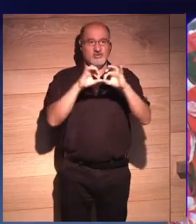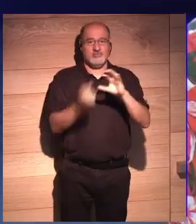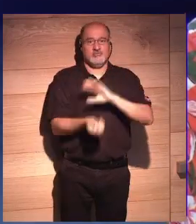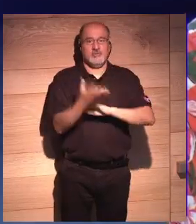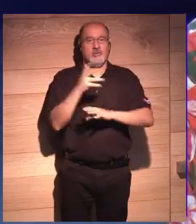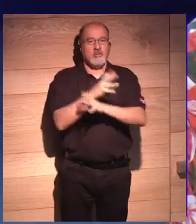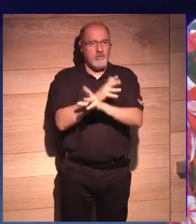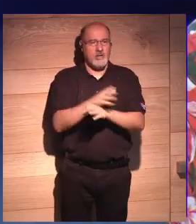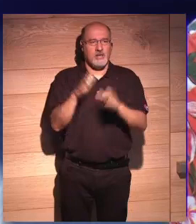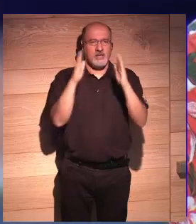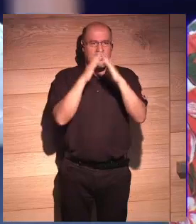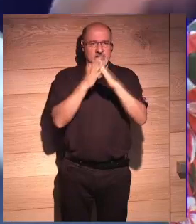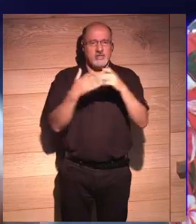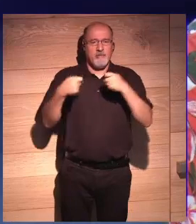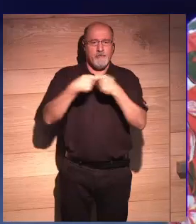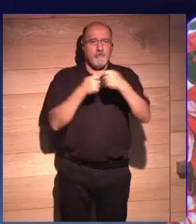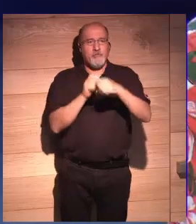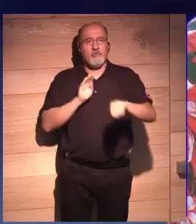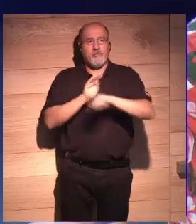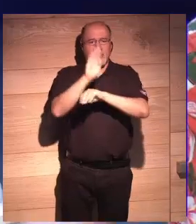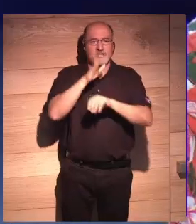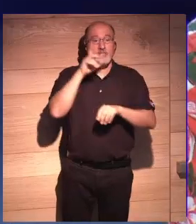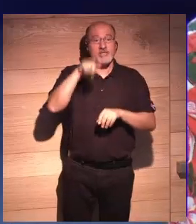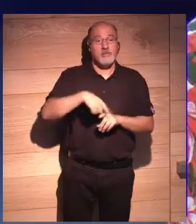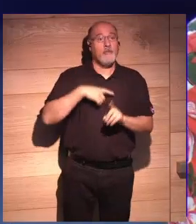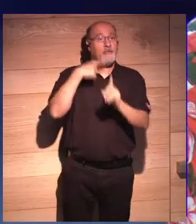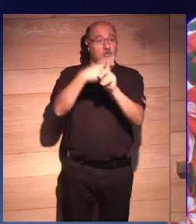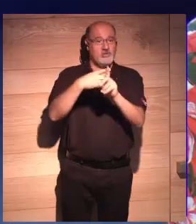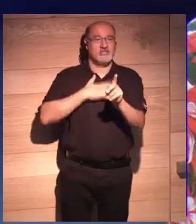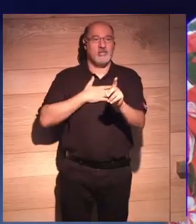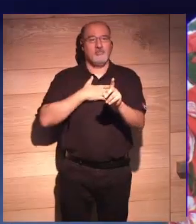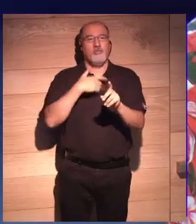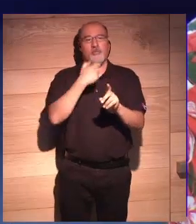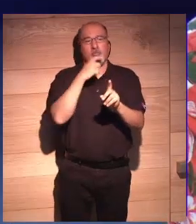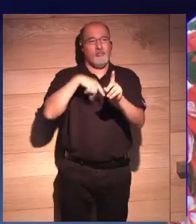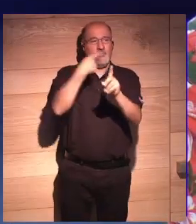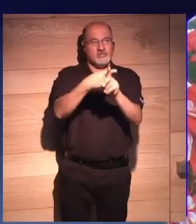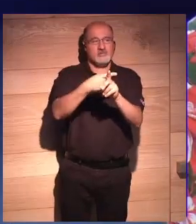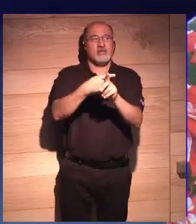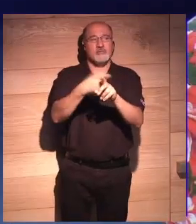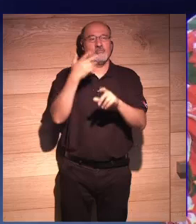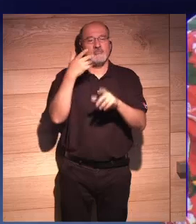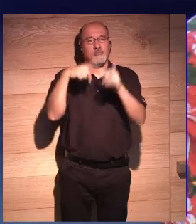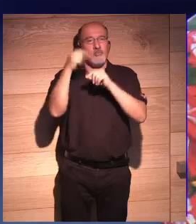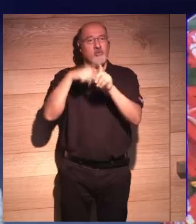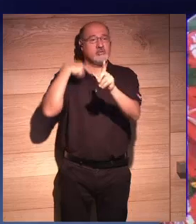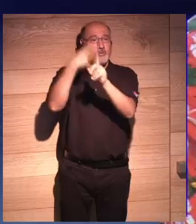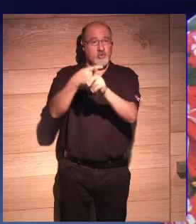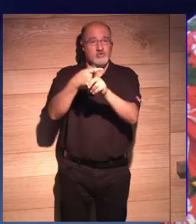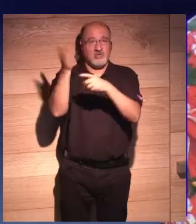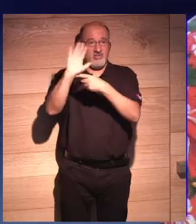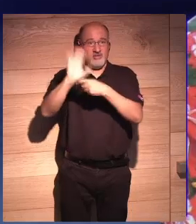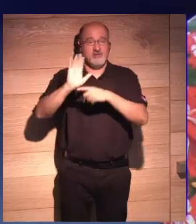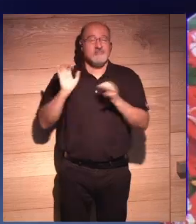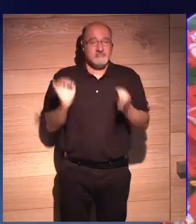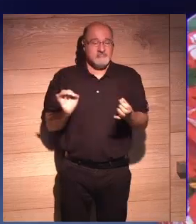to play at home with different that have to do with sponsorship, Movistar Plus, because luckily in Telefónica we have many